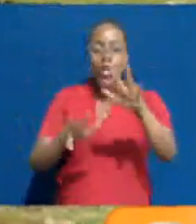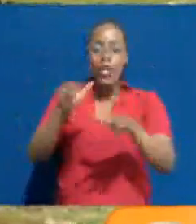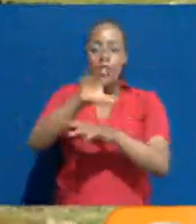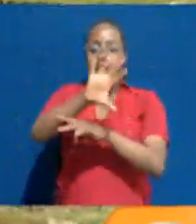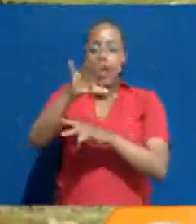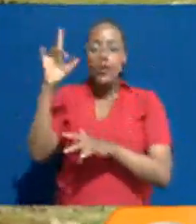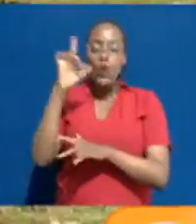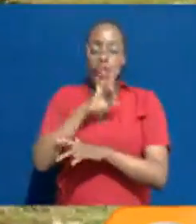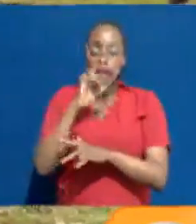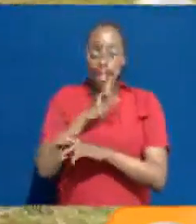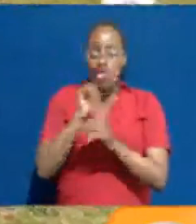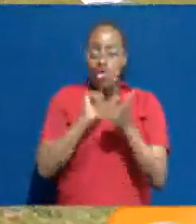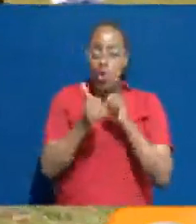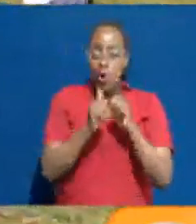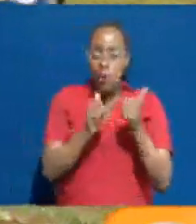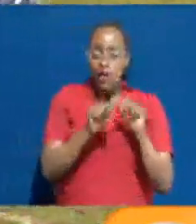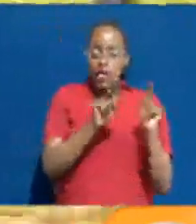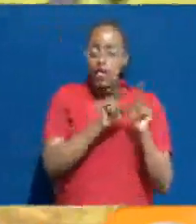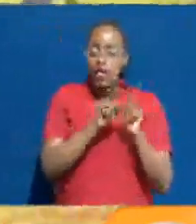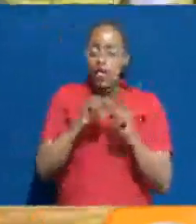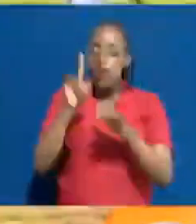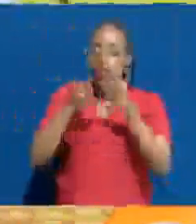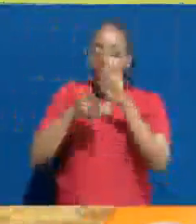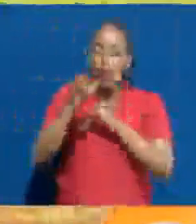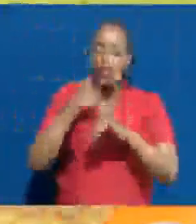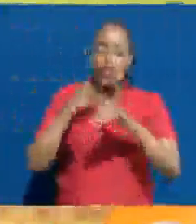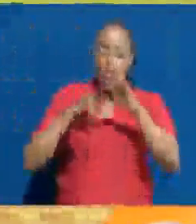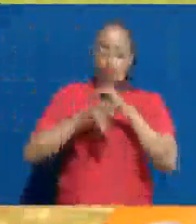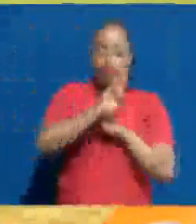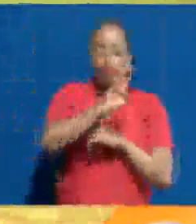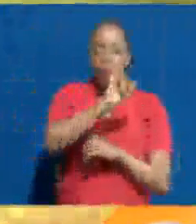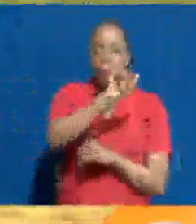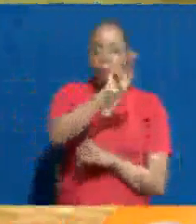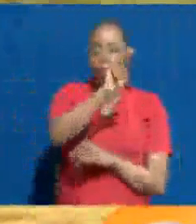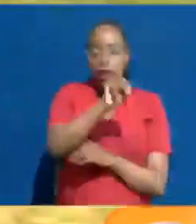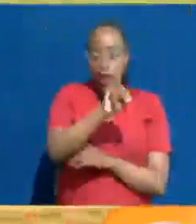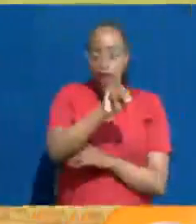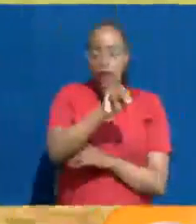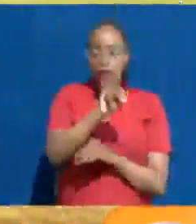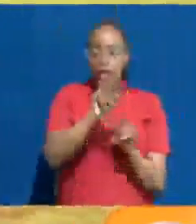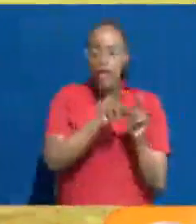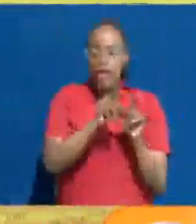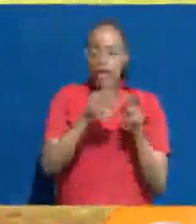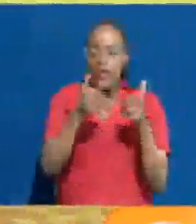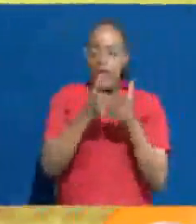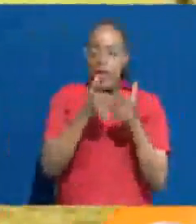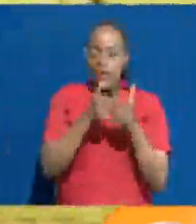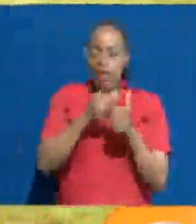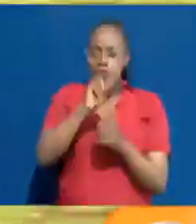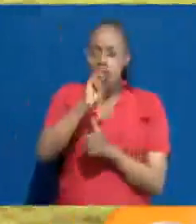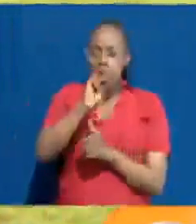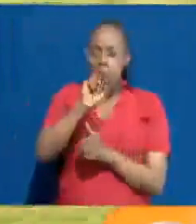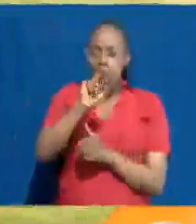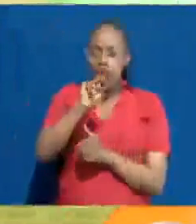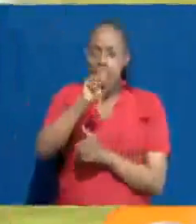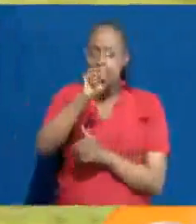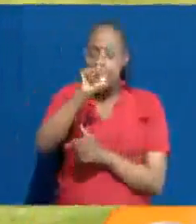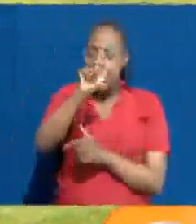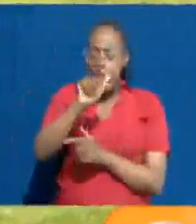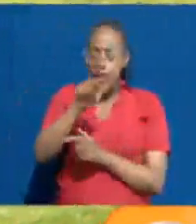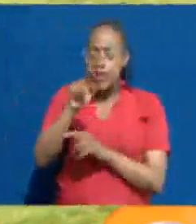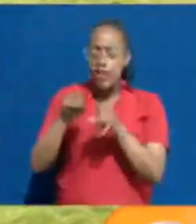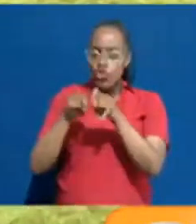tough battle. The lone goal for Kirinyaga was scored by Brian Murimi early in the match. Mandera completely dominated the match